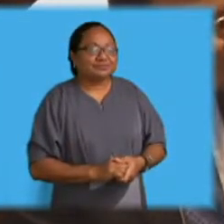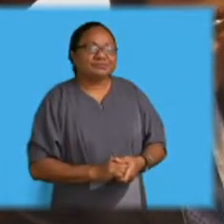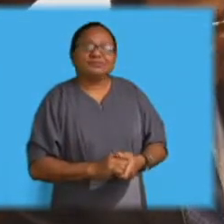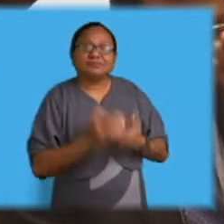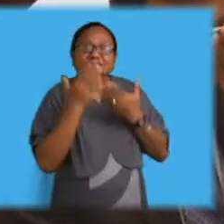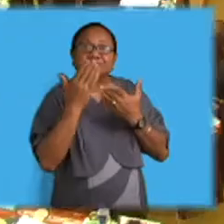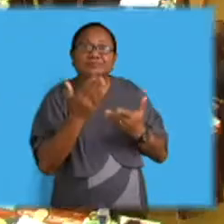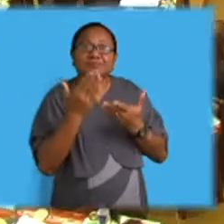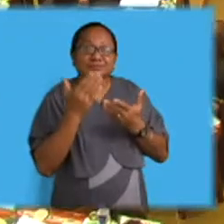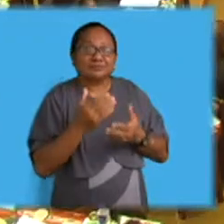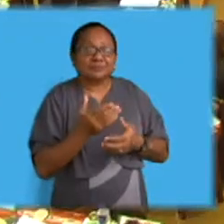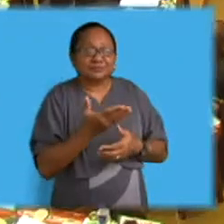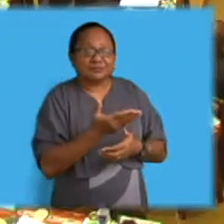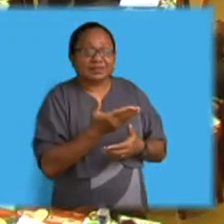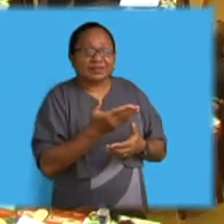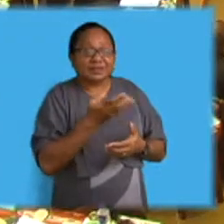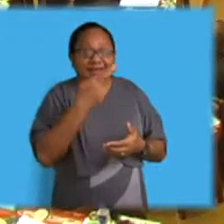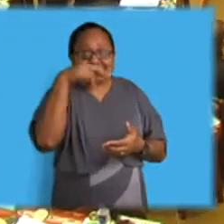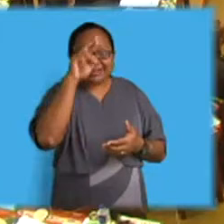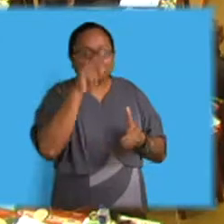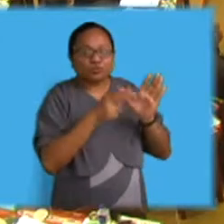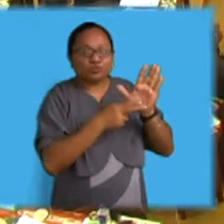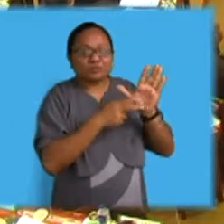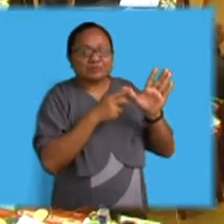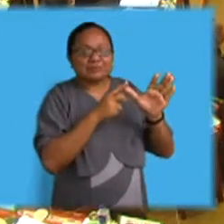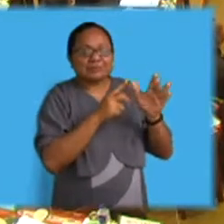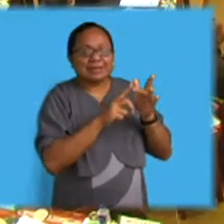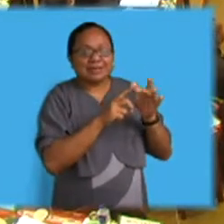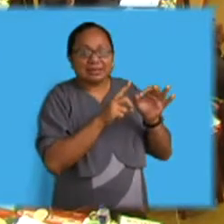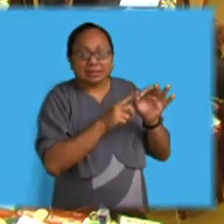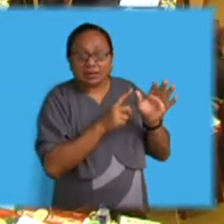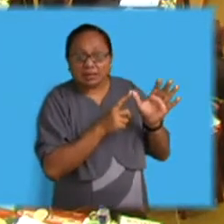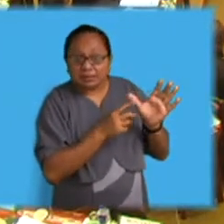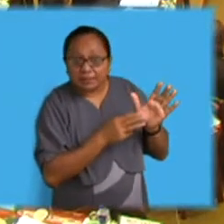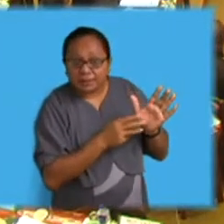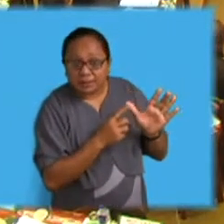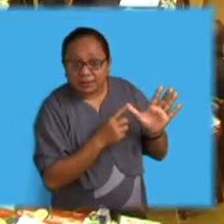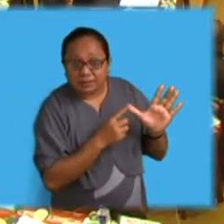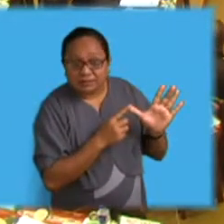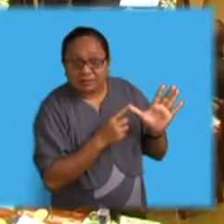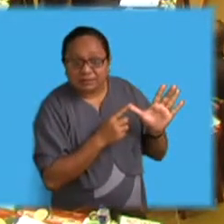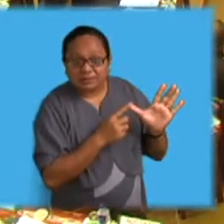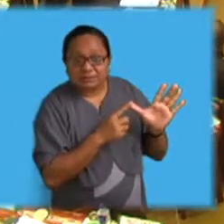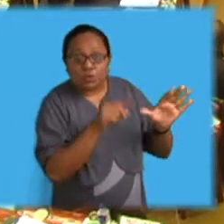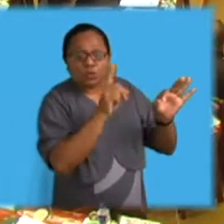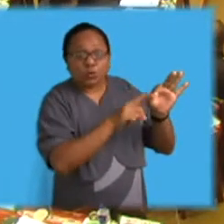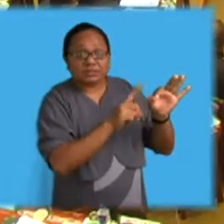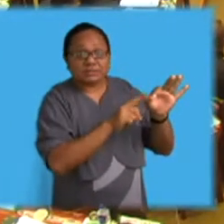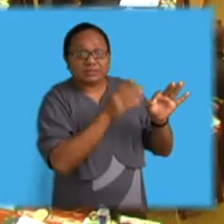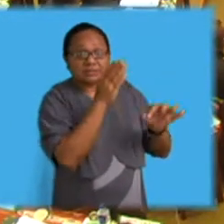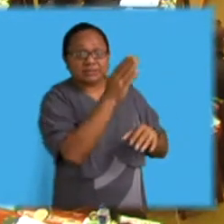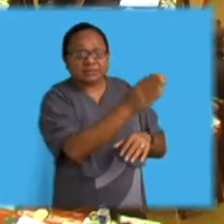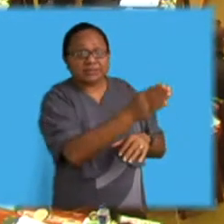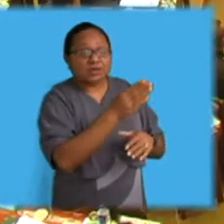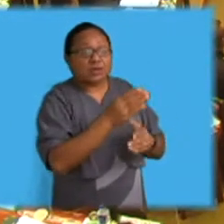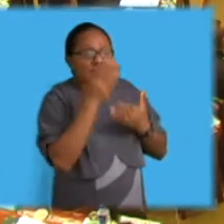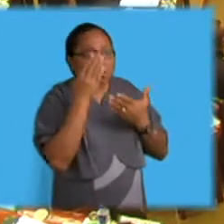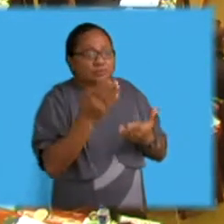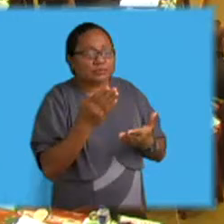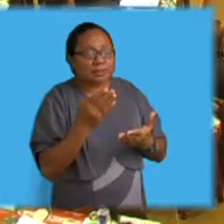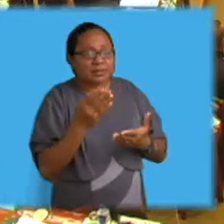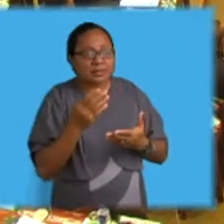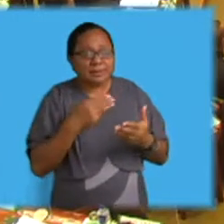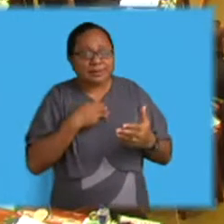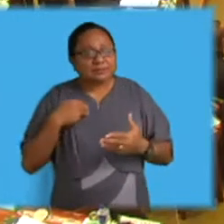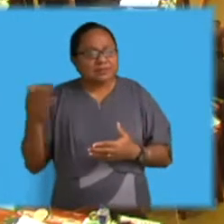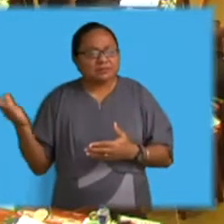Honourable Ratanagar. Thank you, Honourable Speaker. Just a question to the Honourable Minister. Why did he accept the